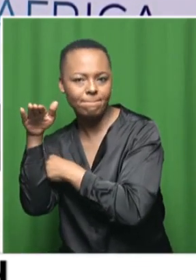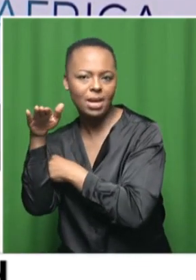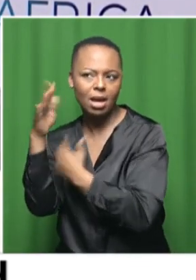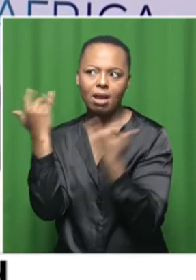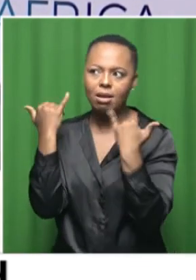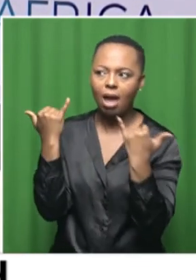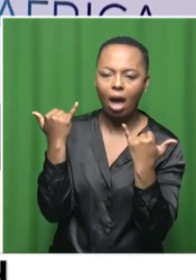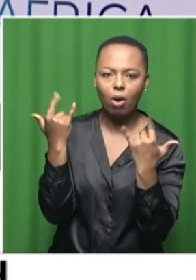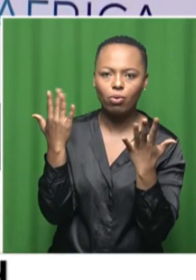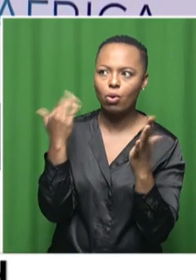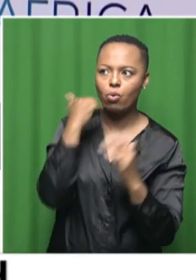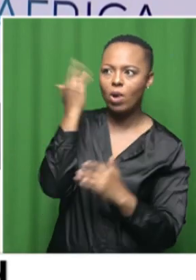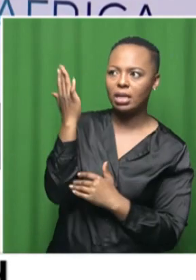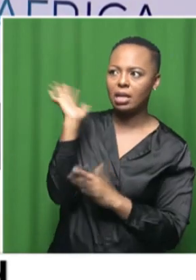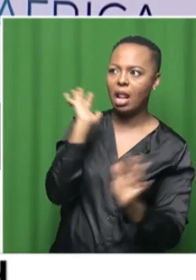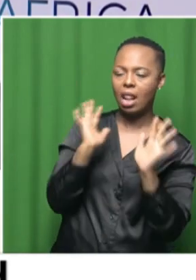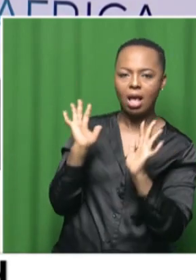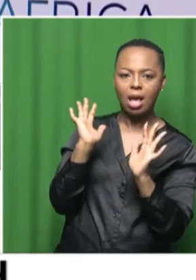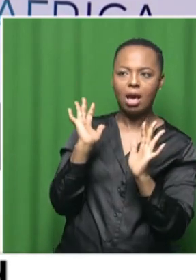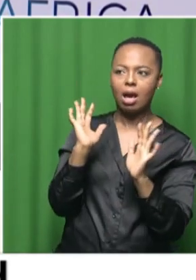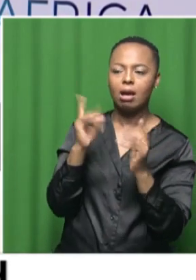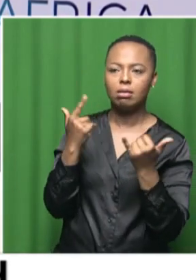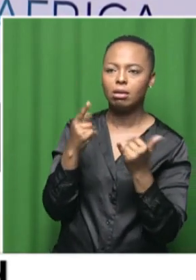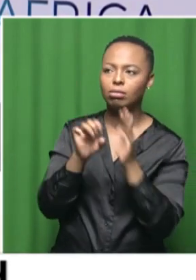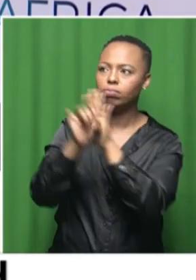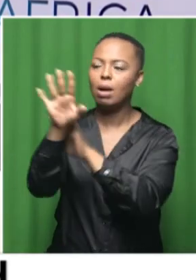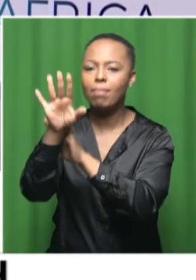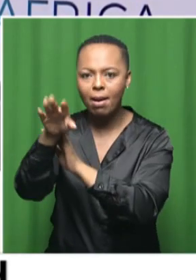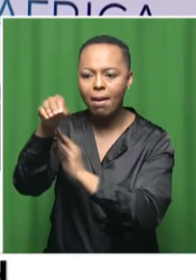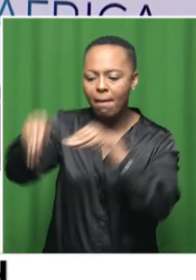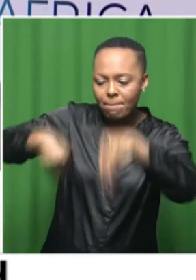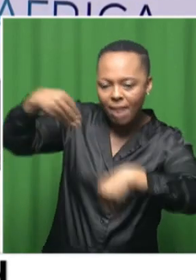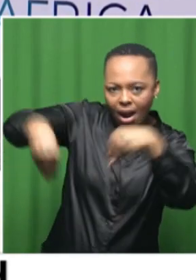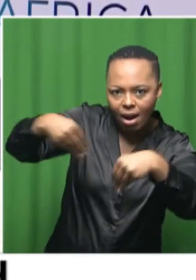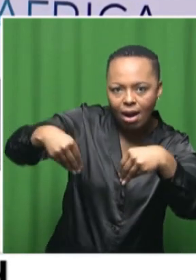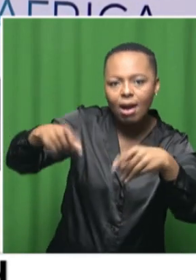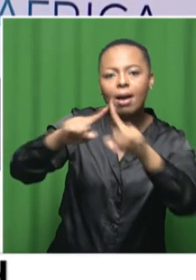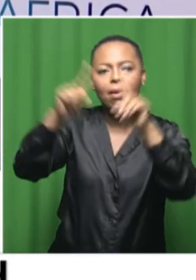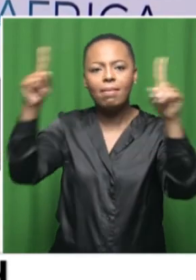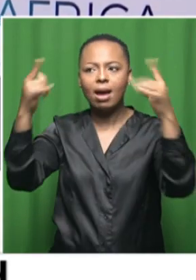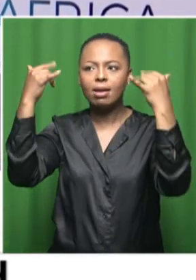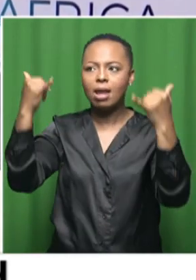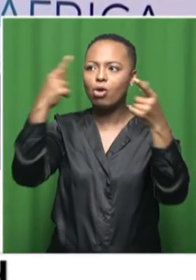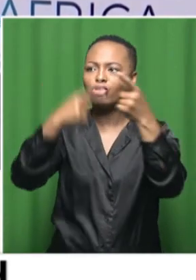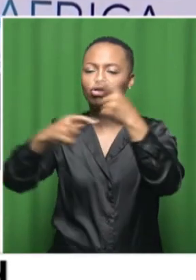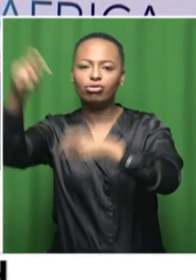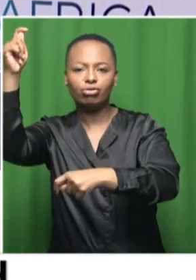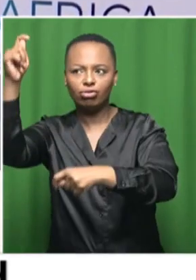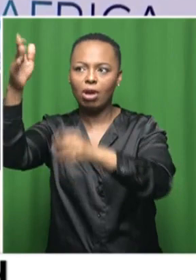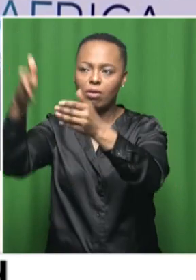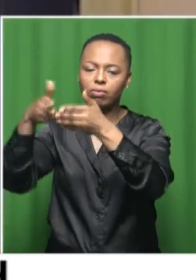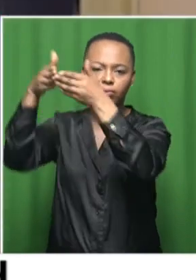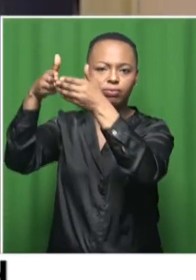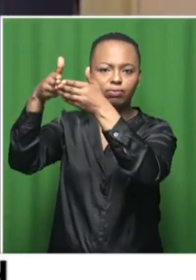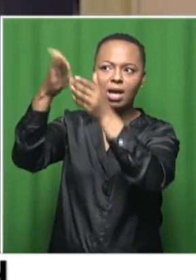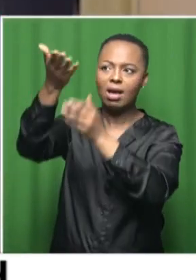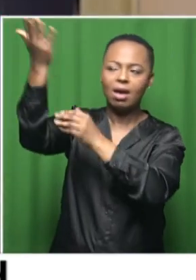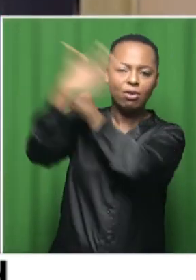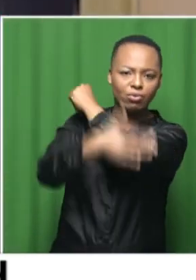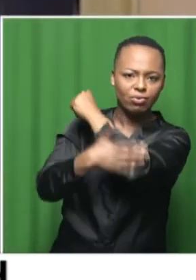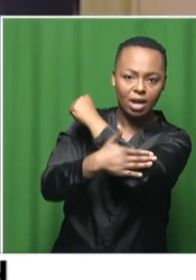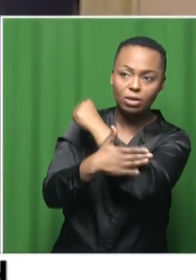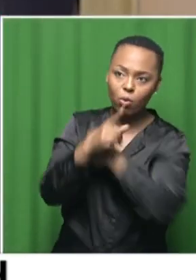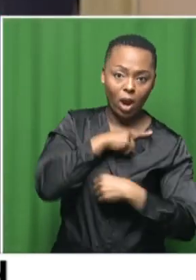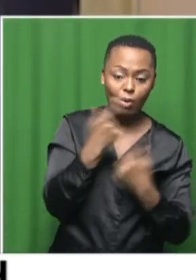we mine, so we extract, we exploit, and then we ship it out to some part of the world. They produce electrolyzers. Which is generally what we